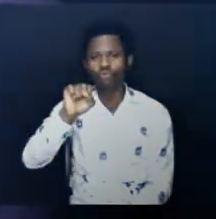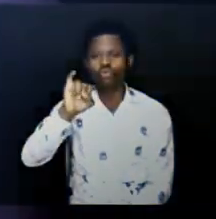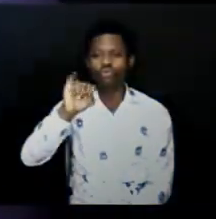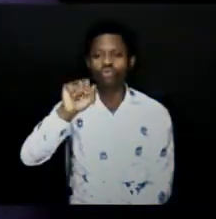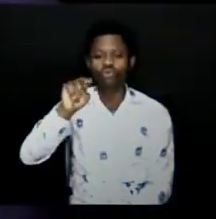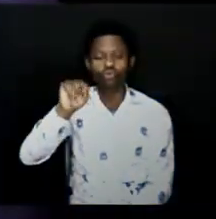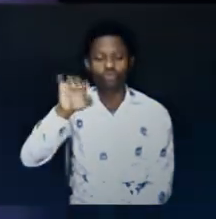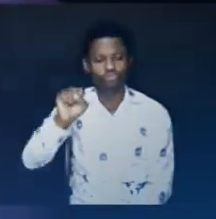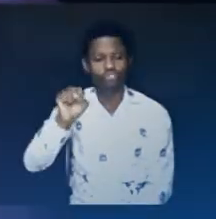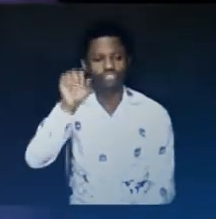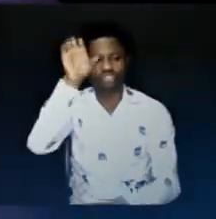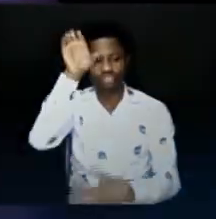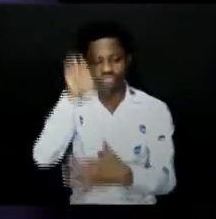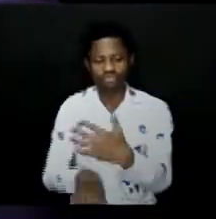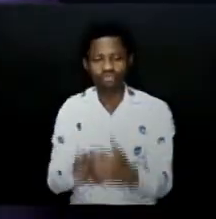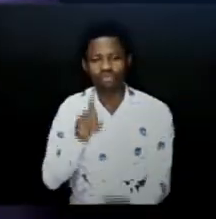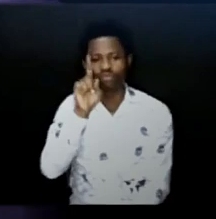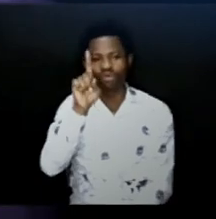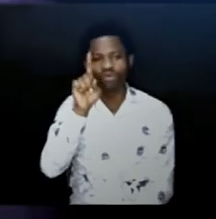Yes,